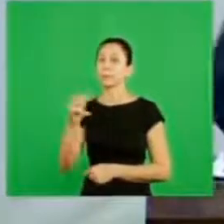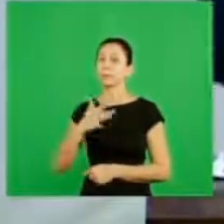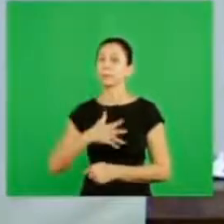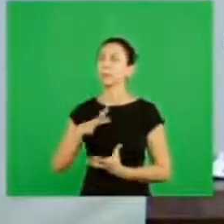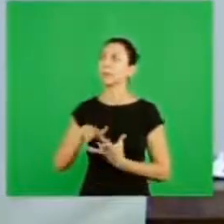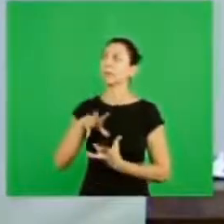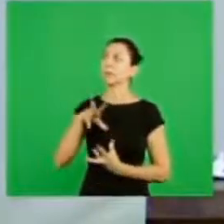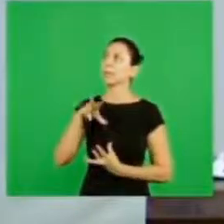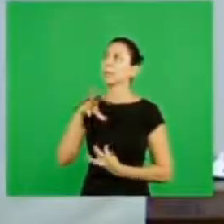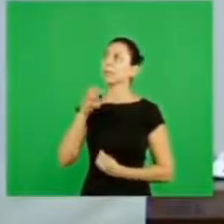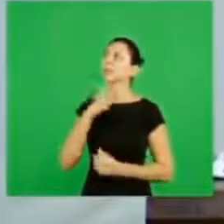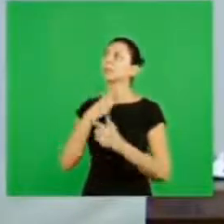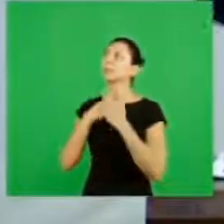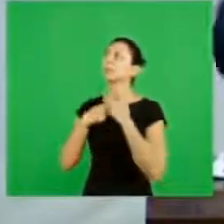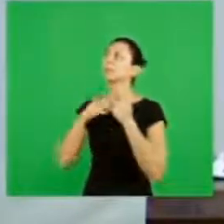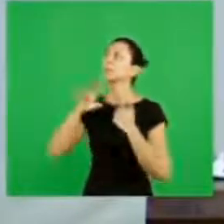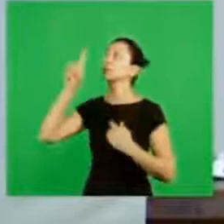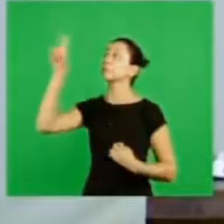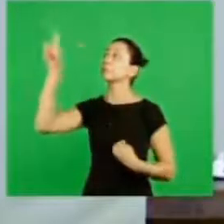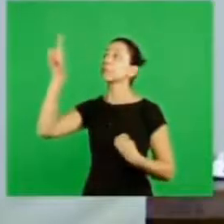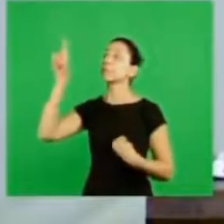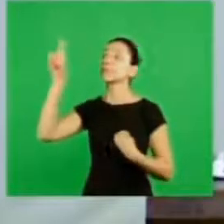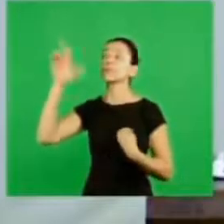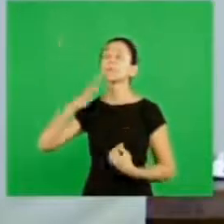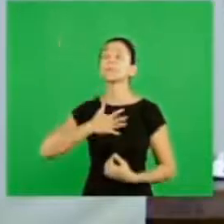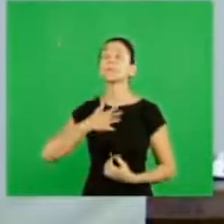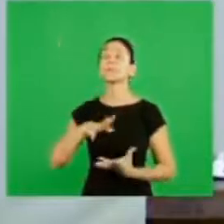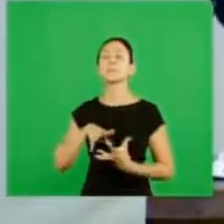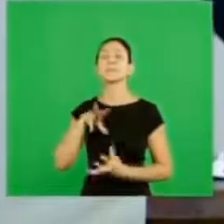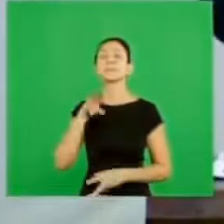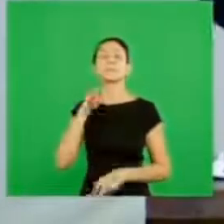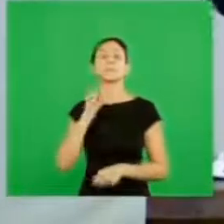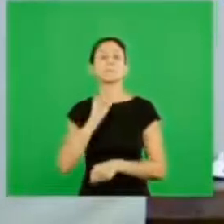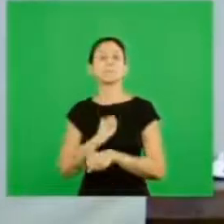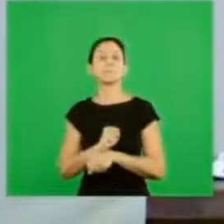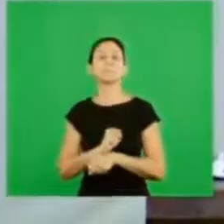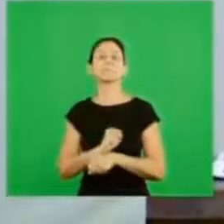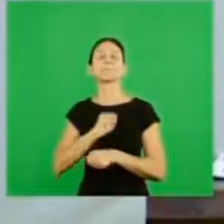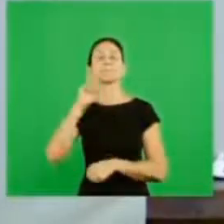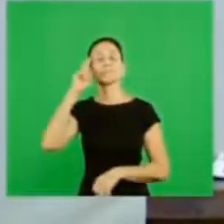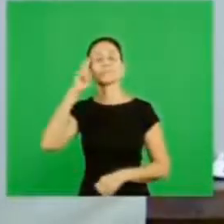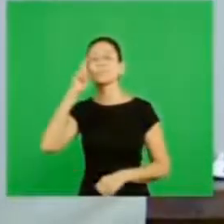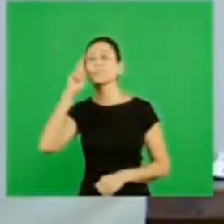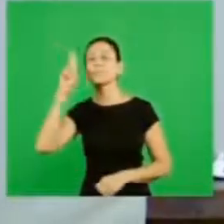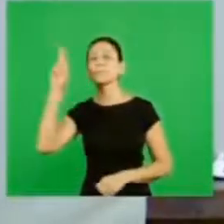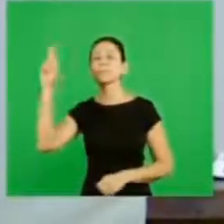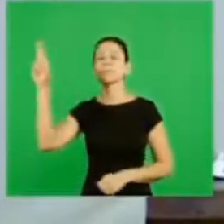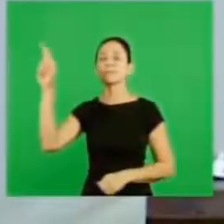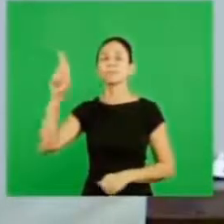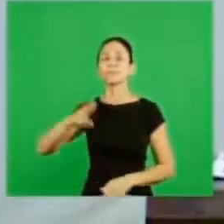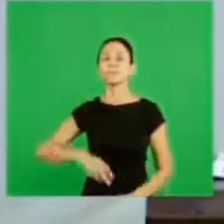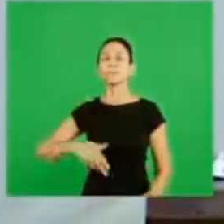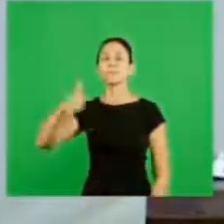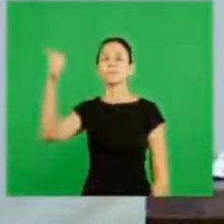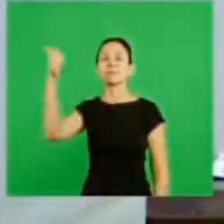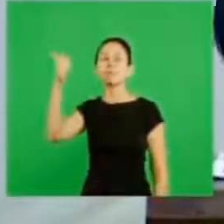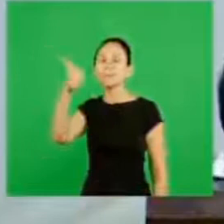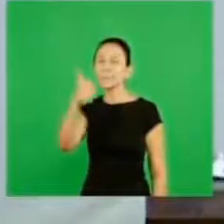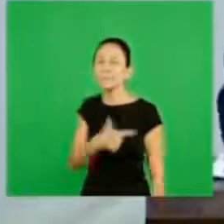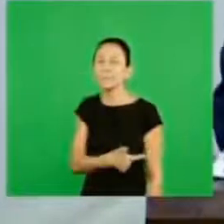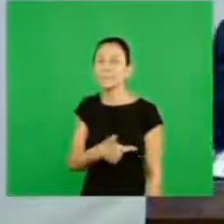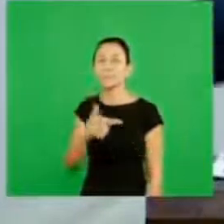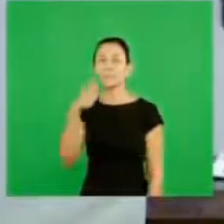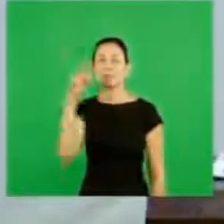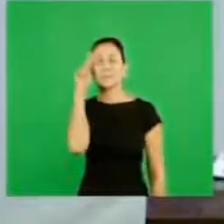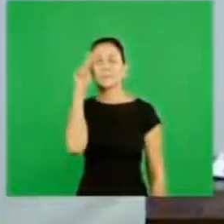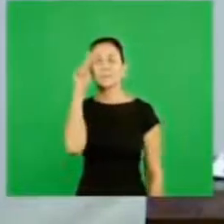thirst the psalmist said, my soul has thirst of a living God. My soul waits